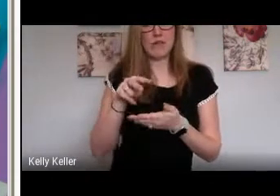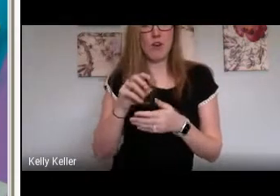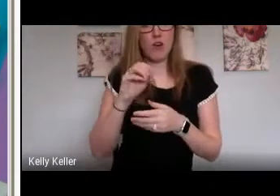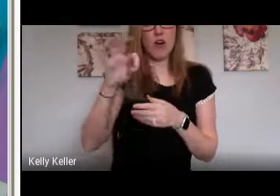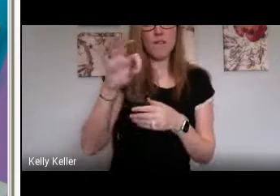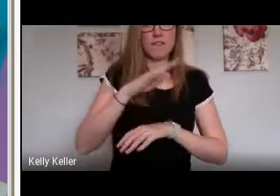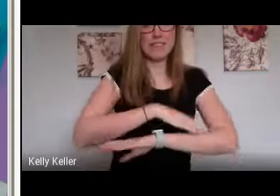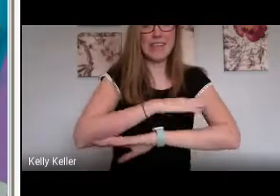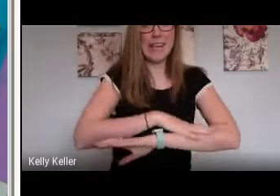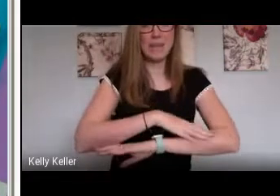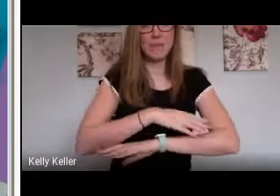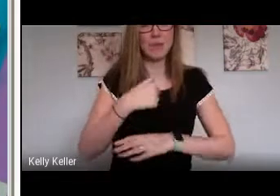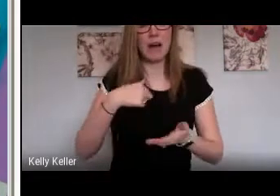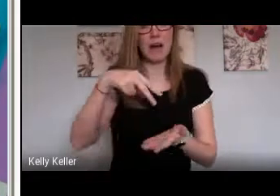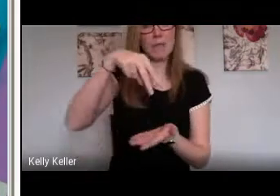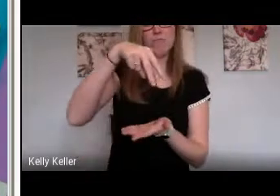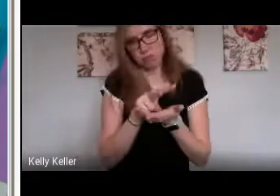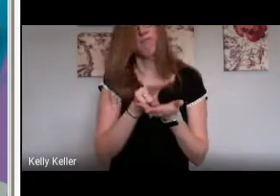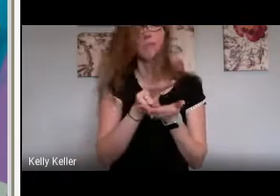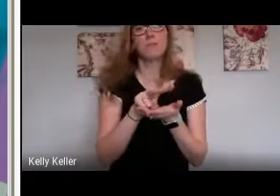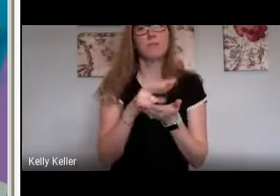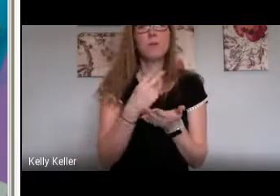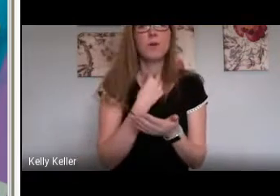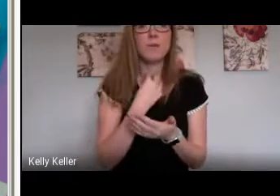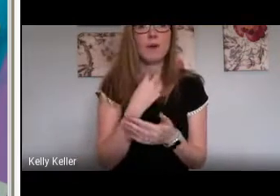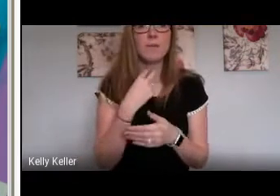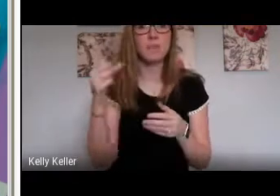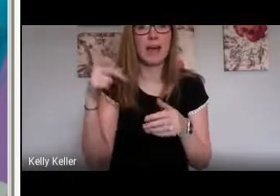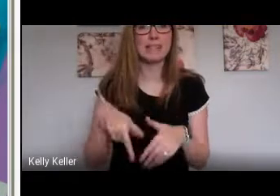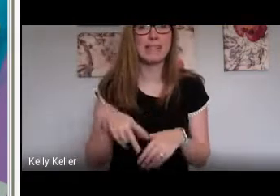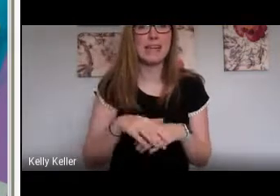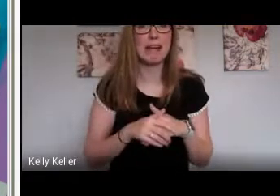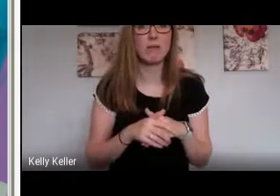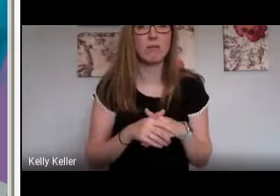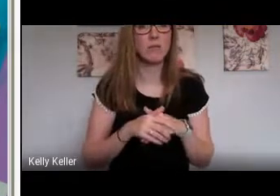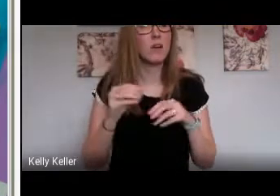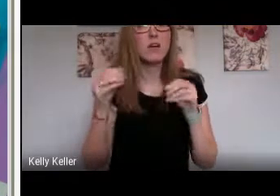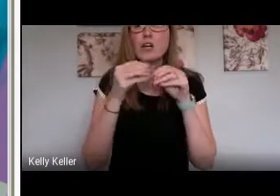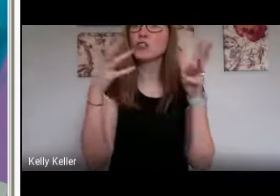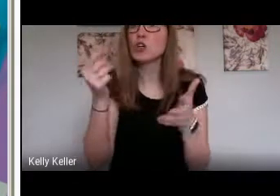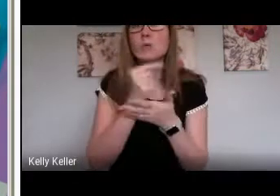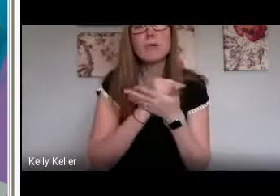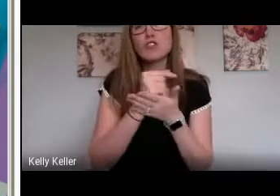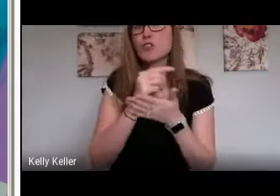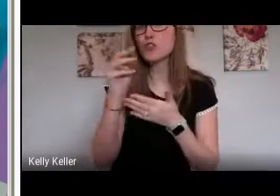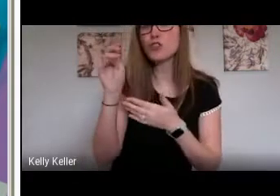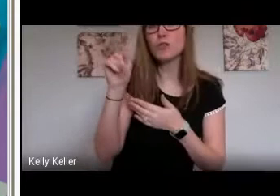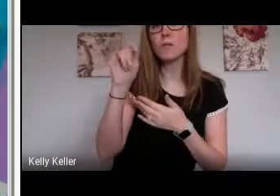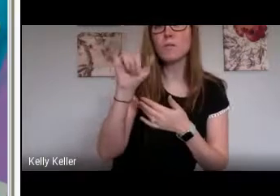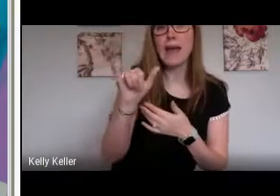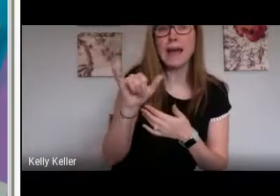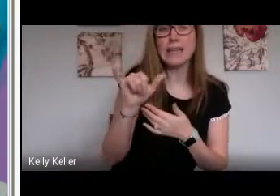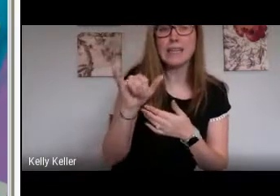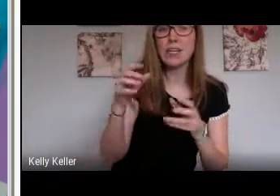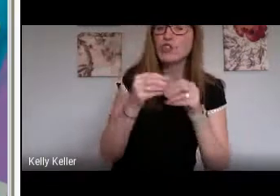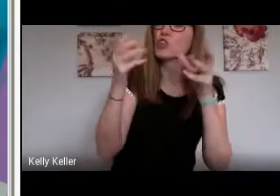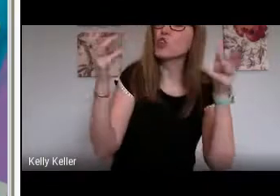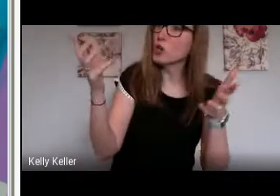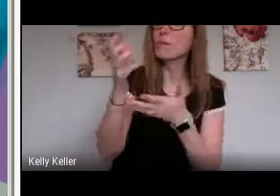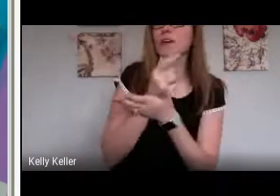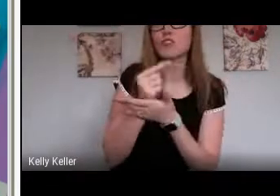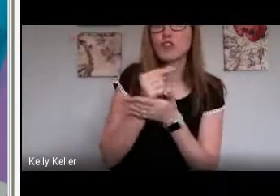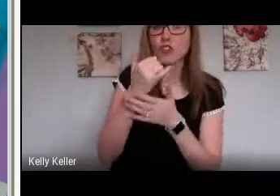myself off of the table I going right back down too much glue Maddie